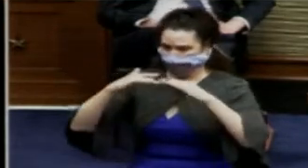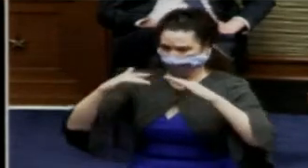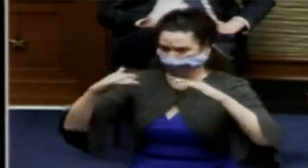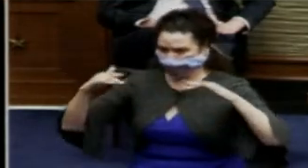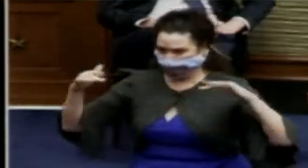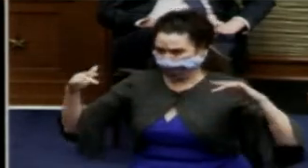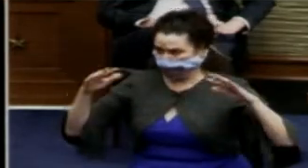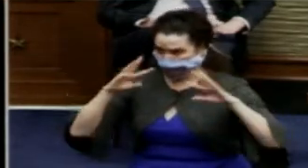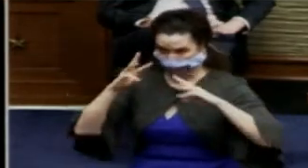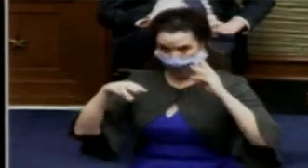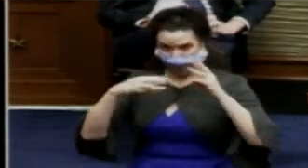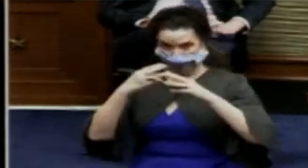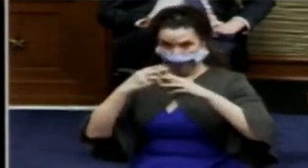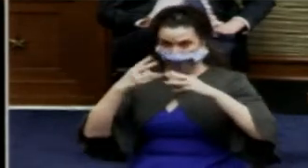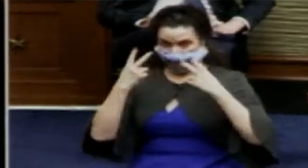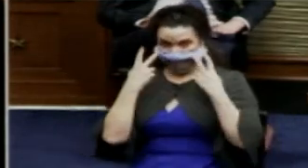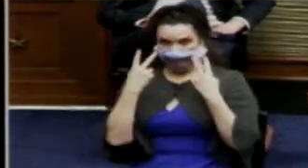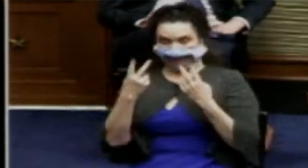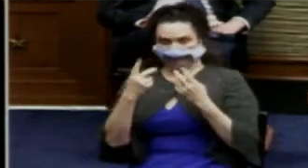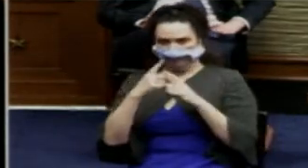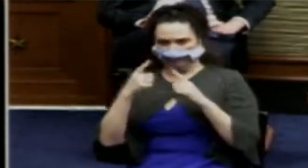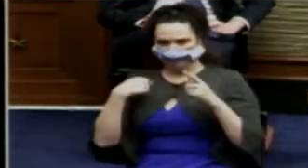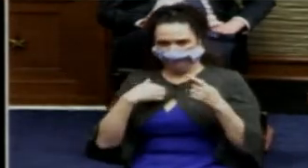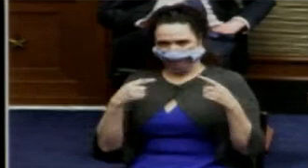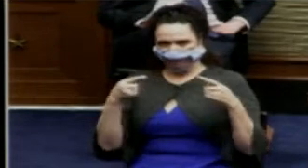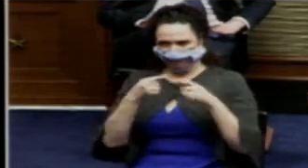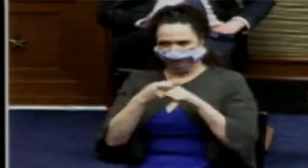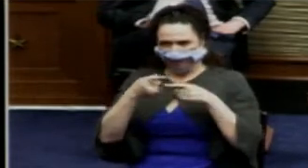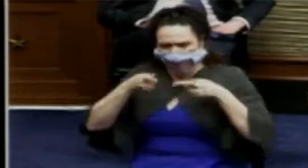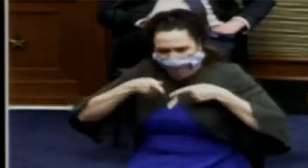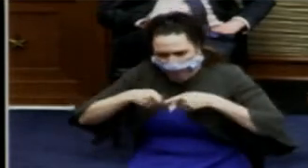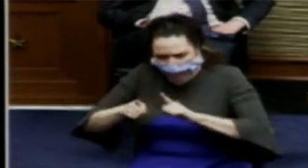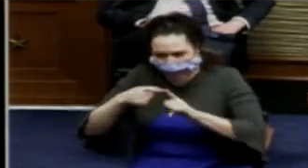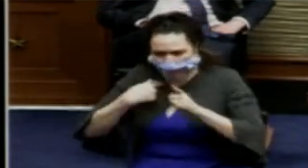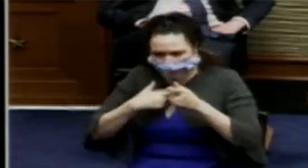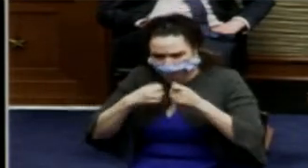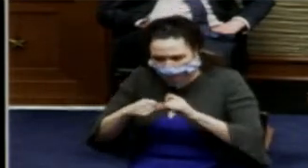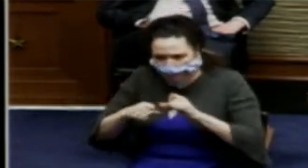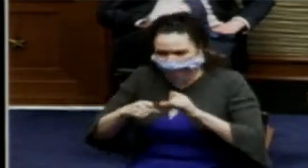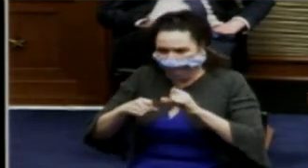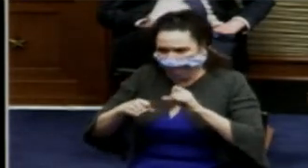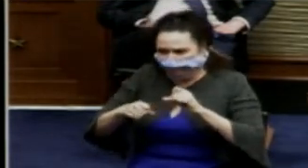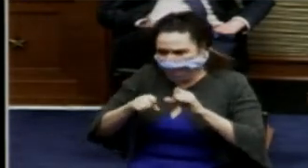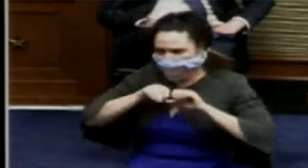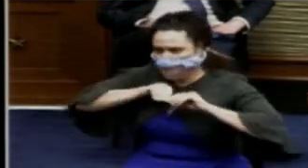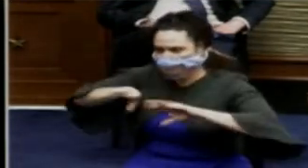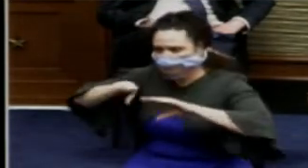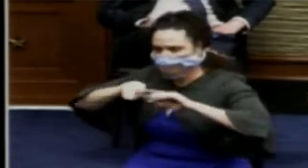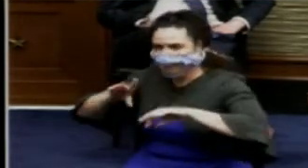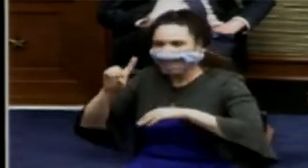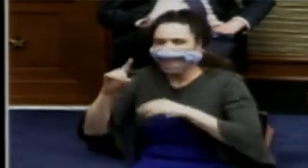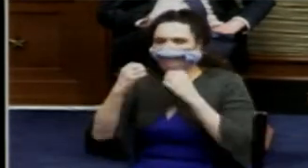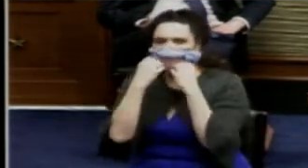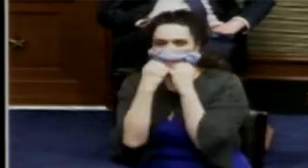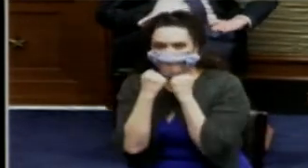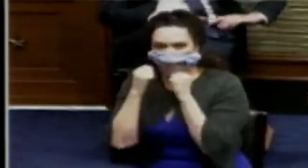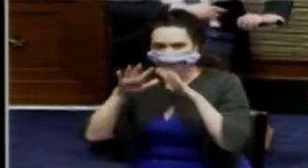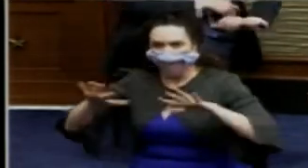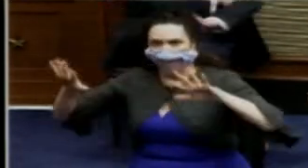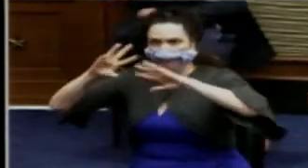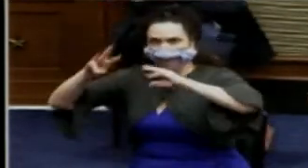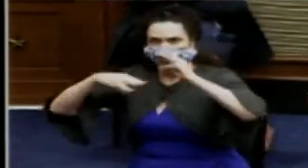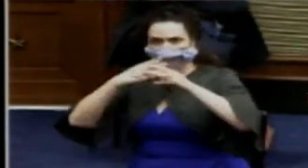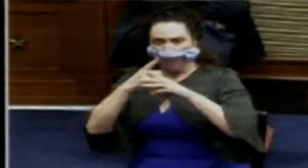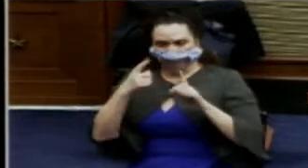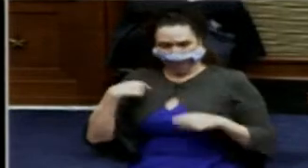contradiction, even as we attempt to bring democratic values to the rest of the world. We deny 700,000,